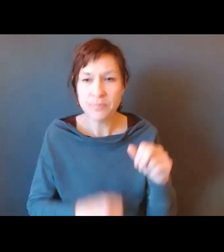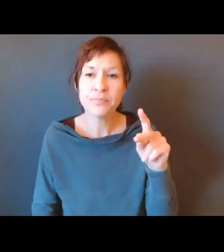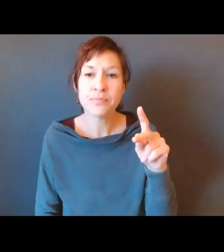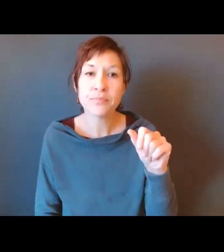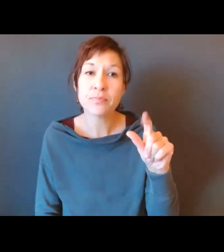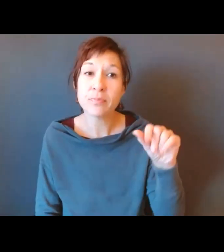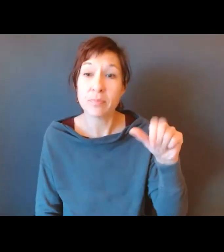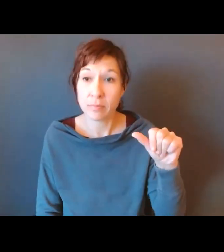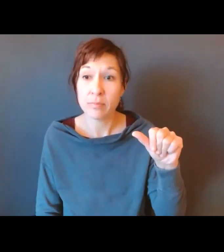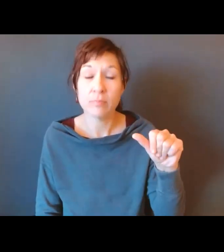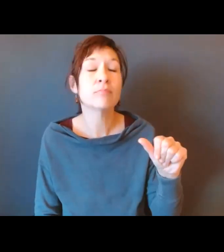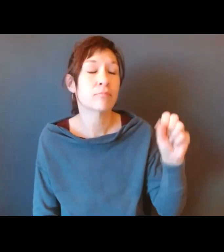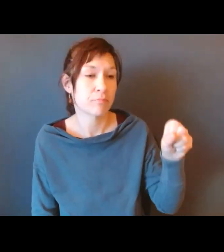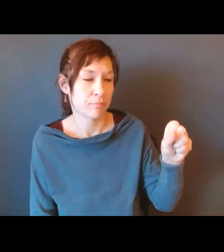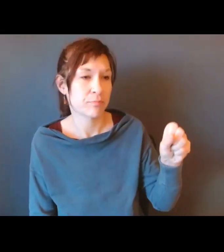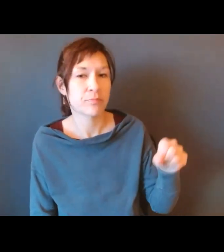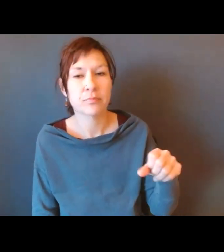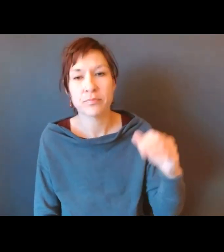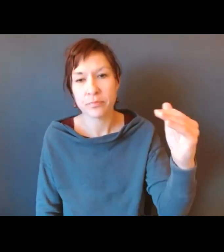please. I approve.